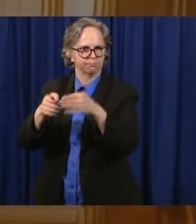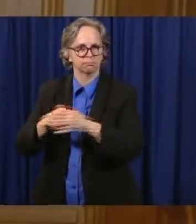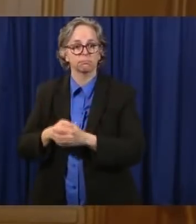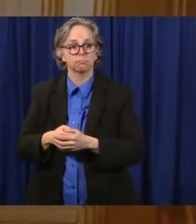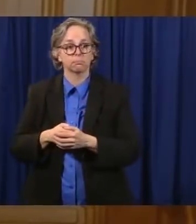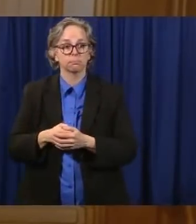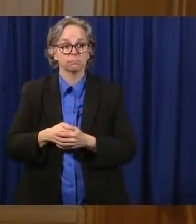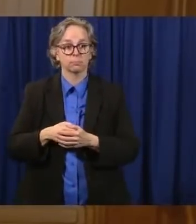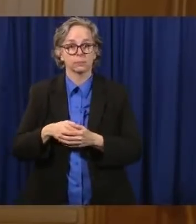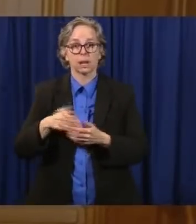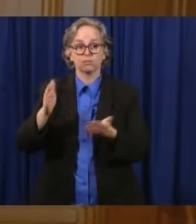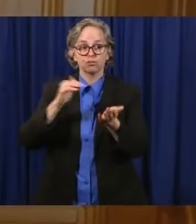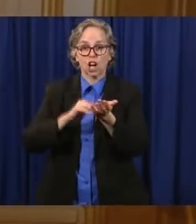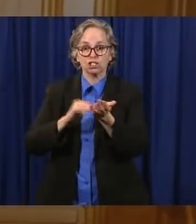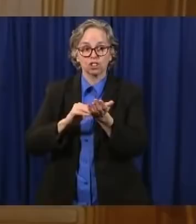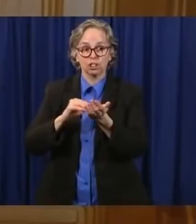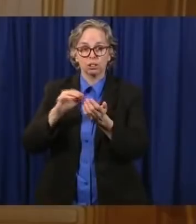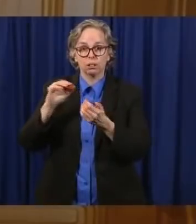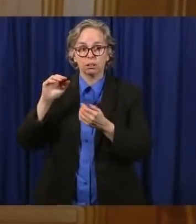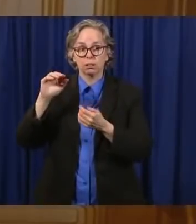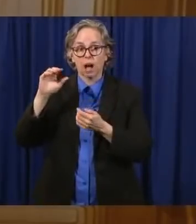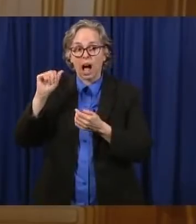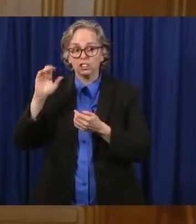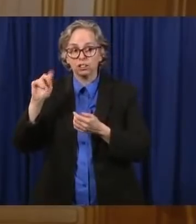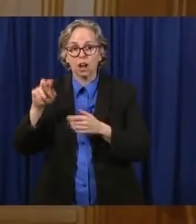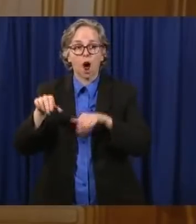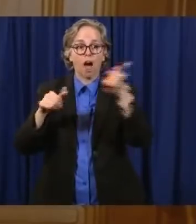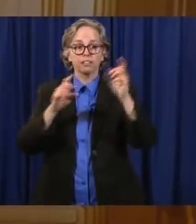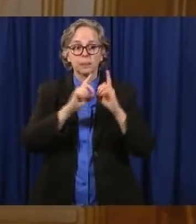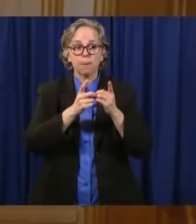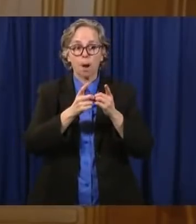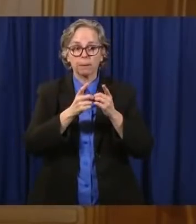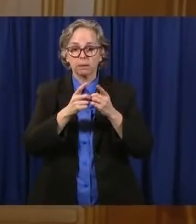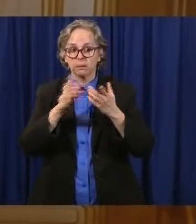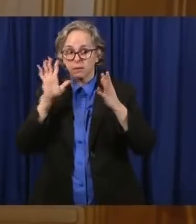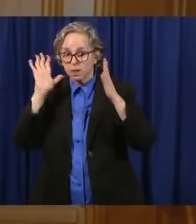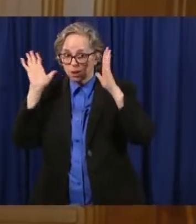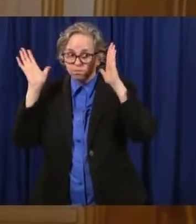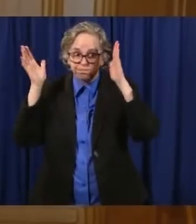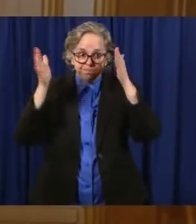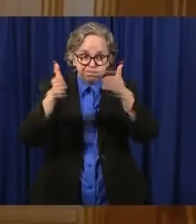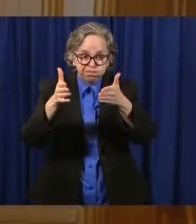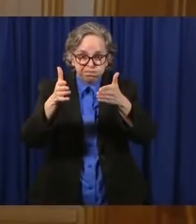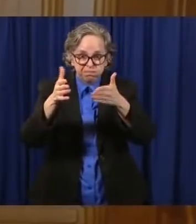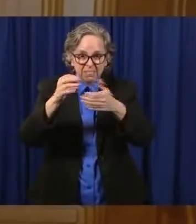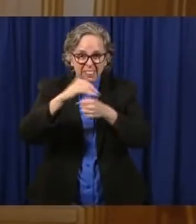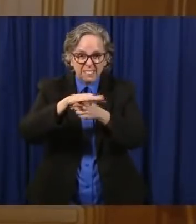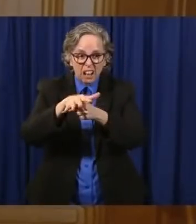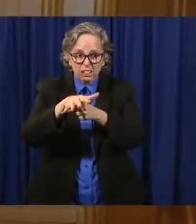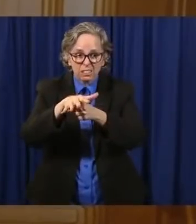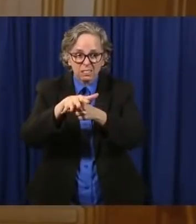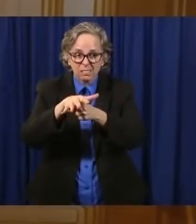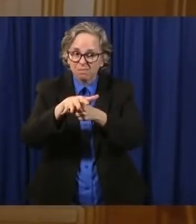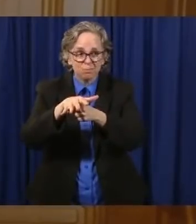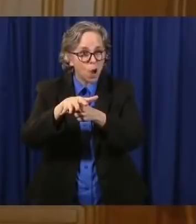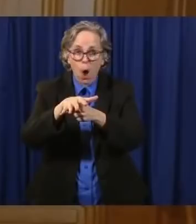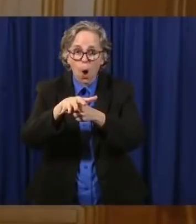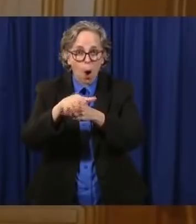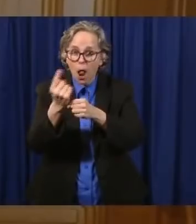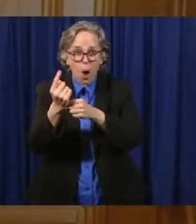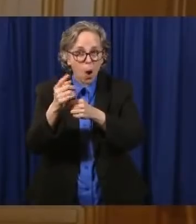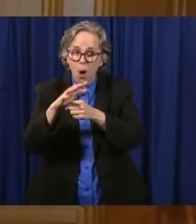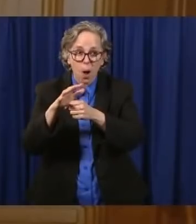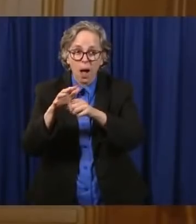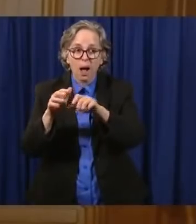other departments are doing that's focused on this is not going to be something that, you know, we will have the ability or the inclination